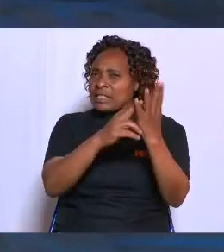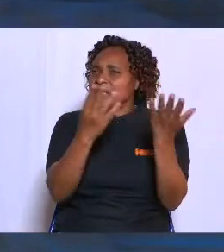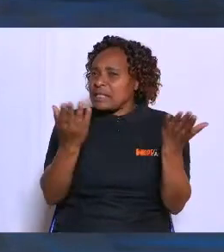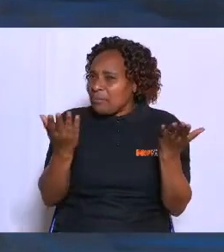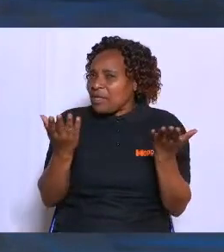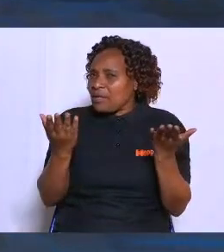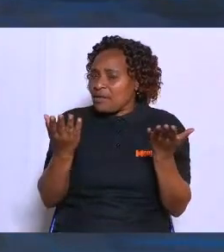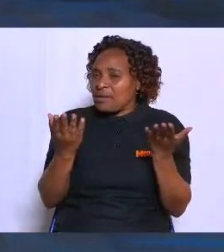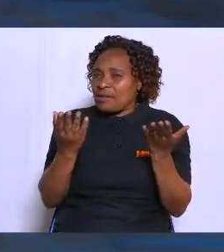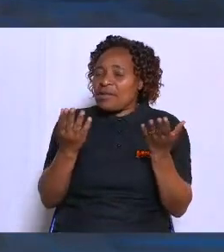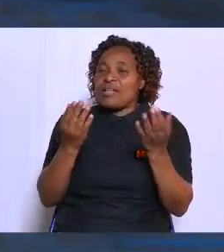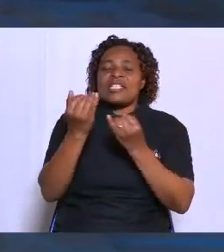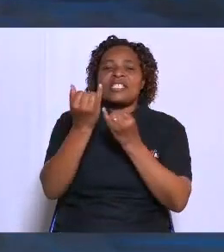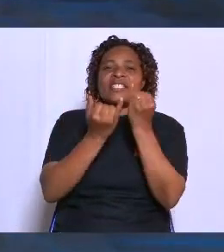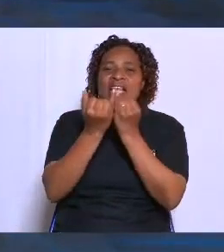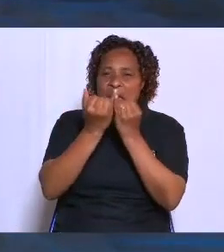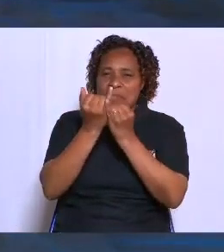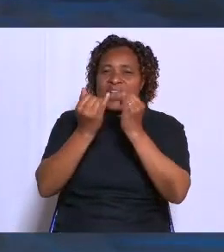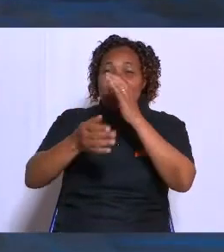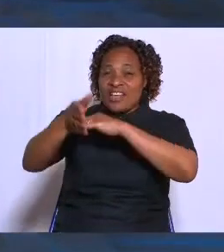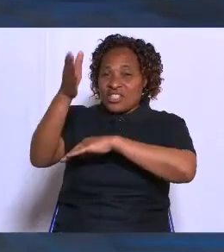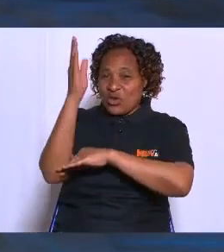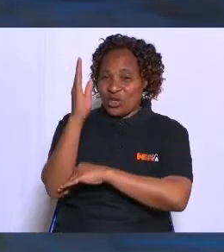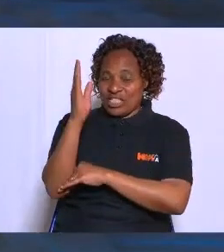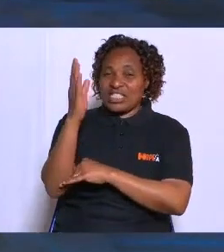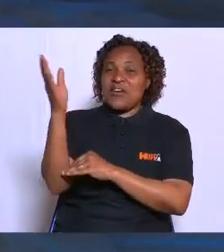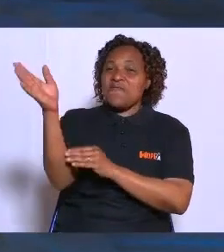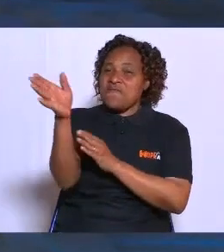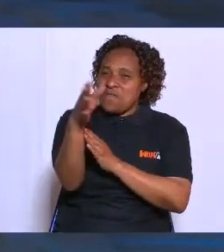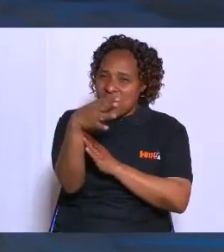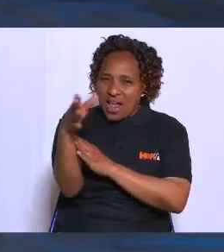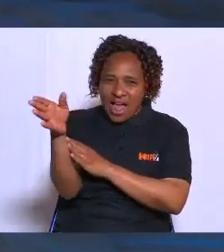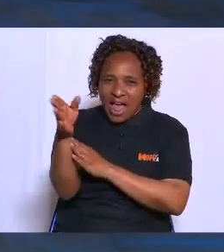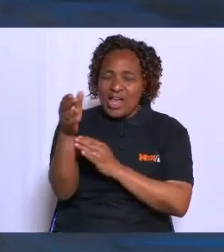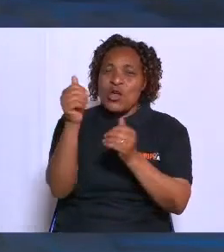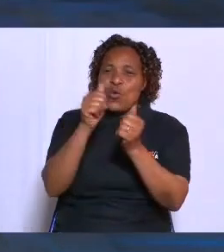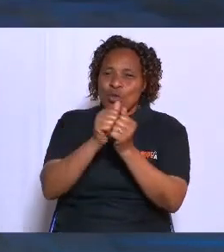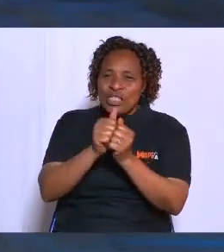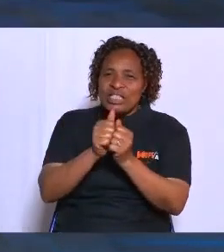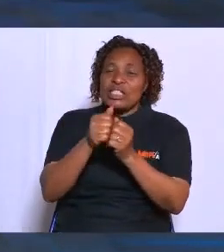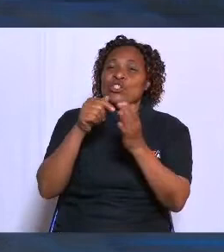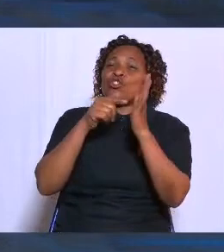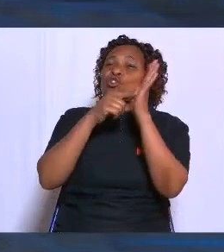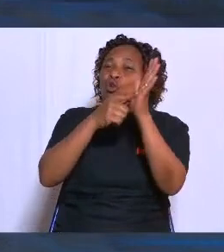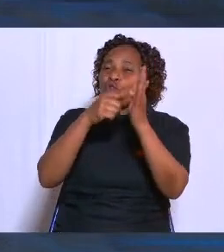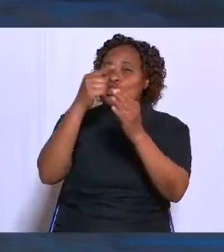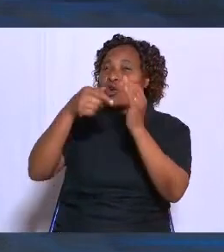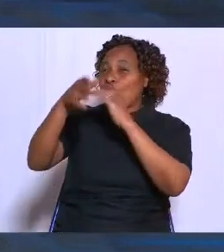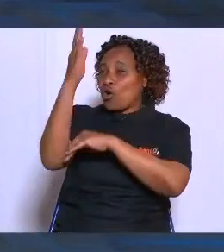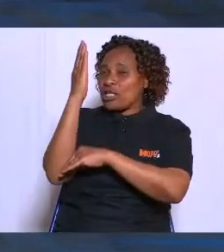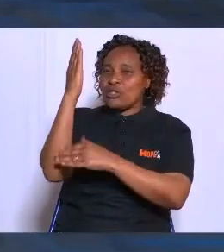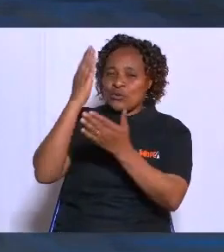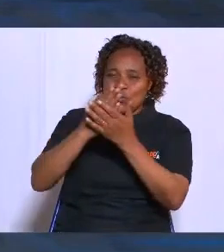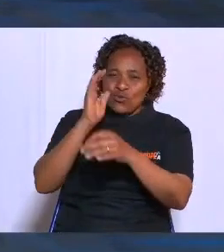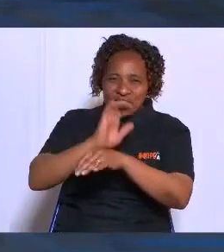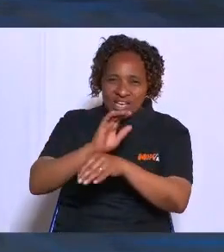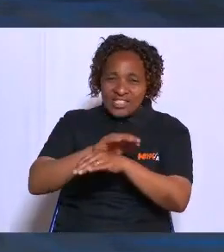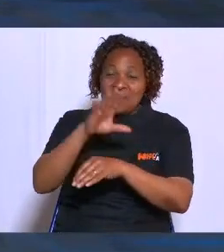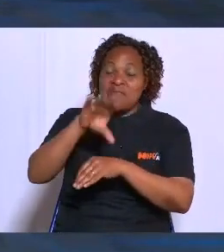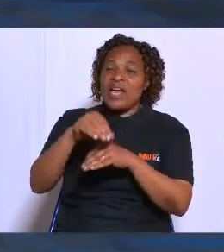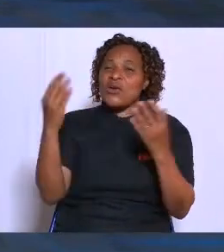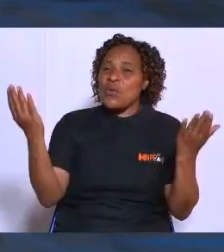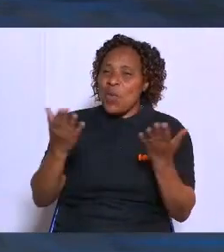so the Sabbath is God's flag that he flies over his true church and you want to find the true church